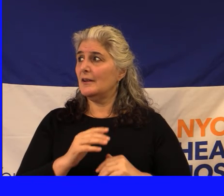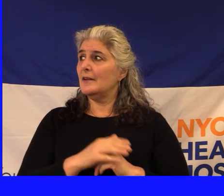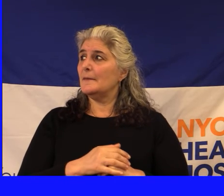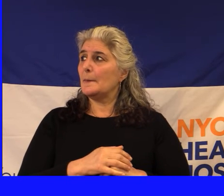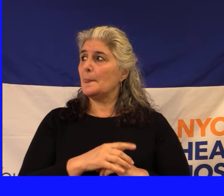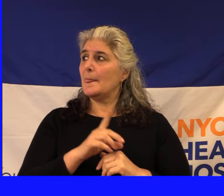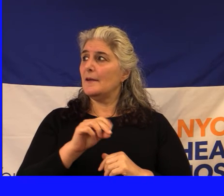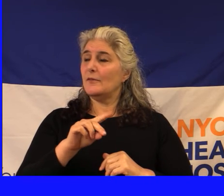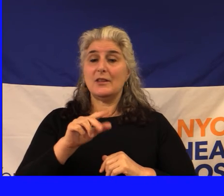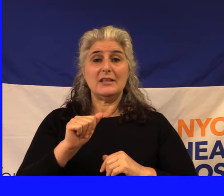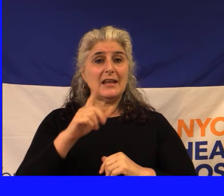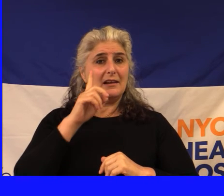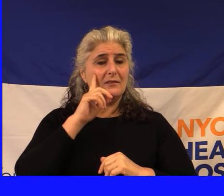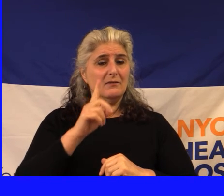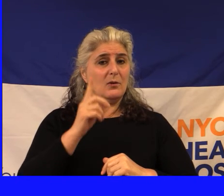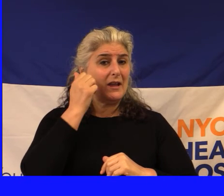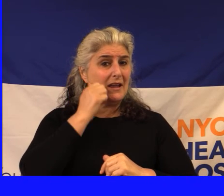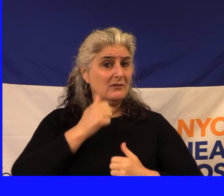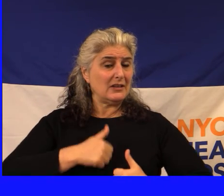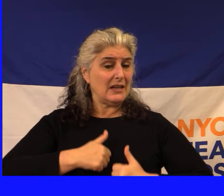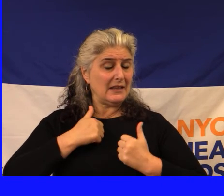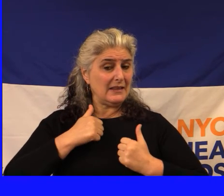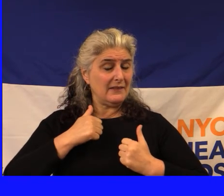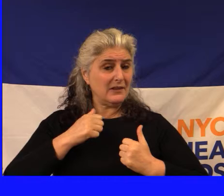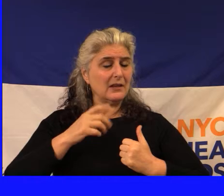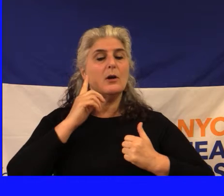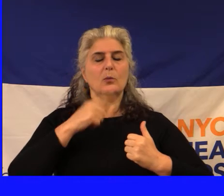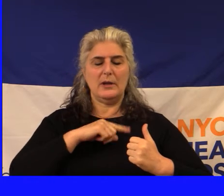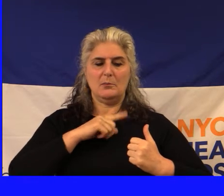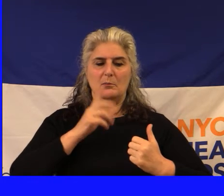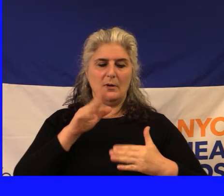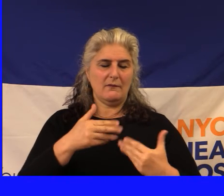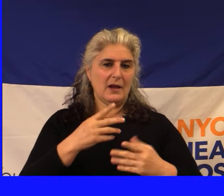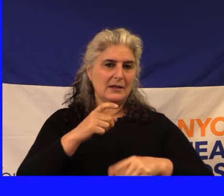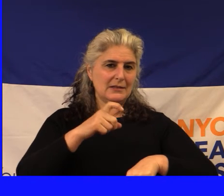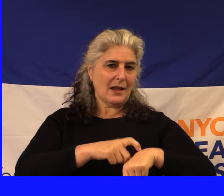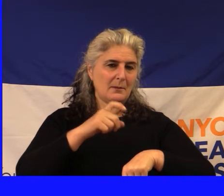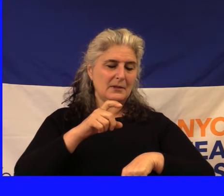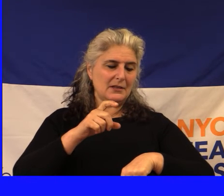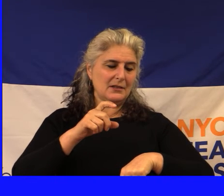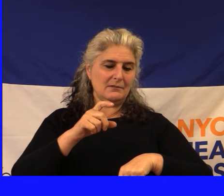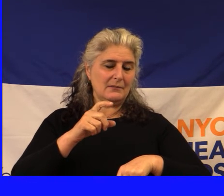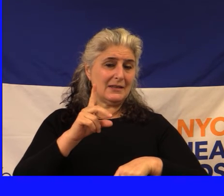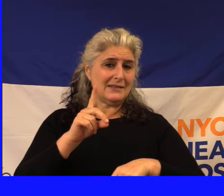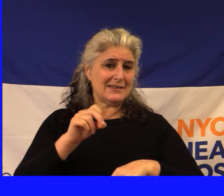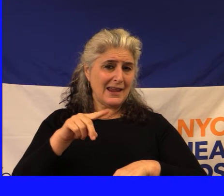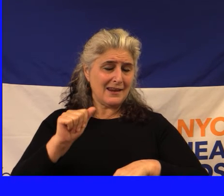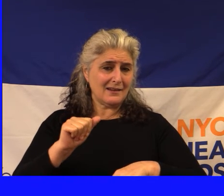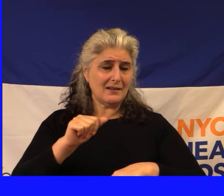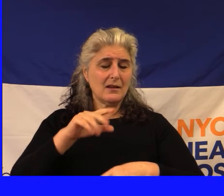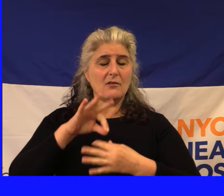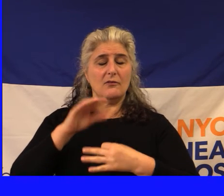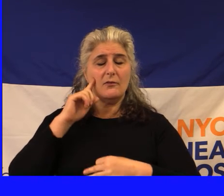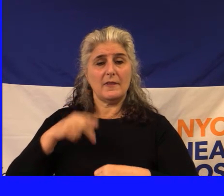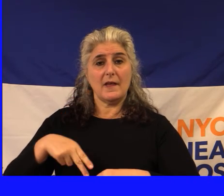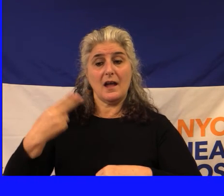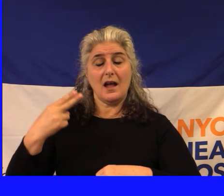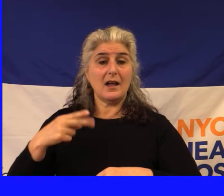strength of the ACO team. We provide timely data to facilities on the high-risk patients, including transitions of